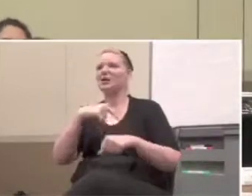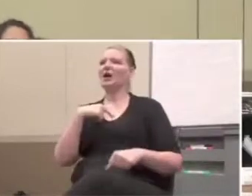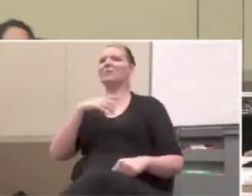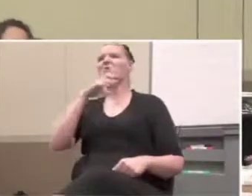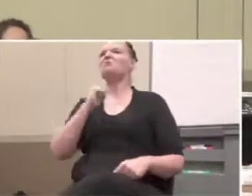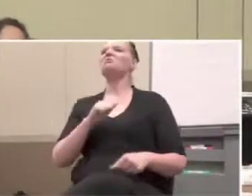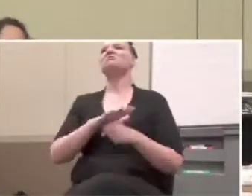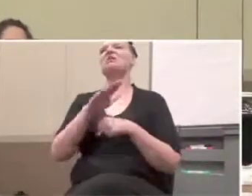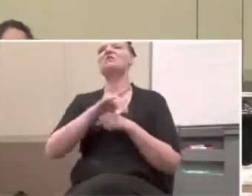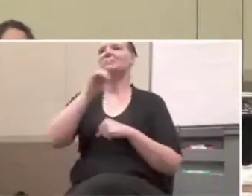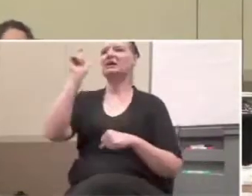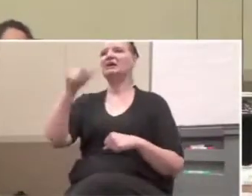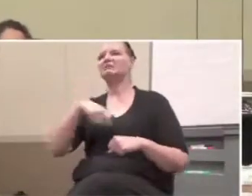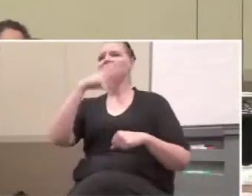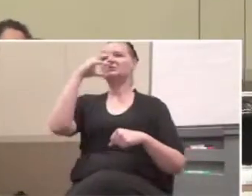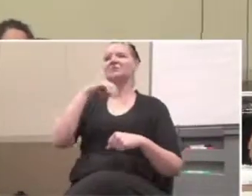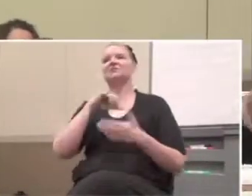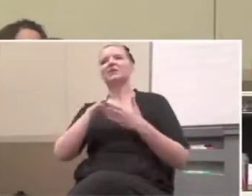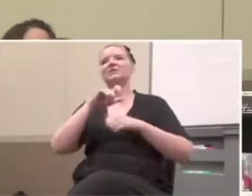bedtime. So